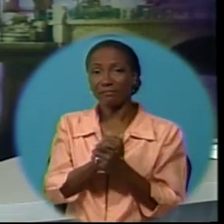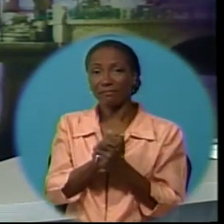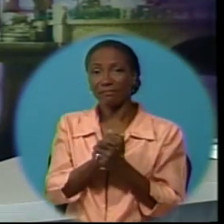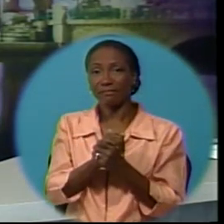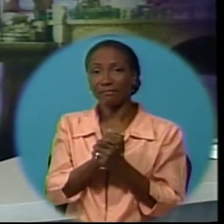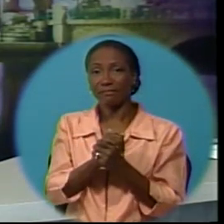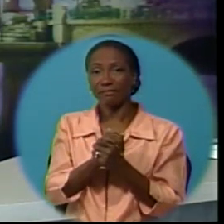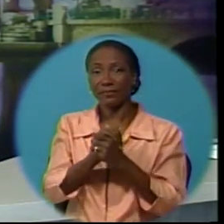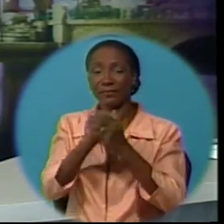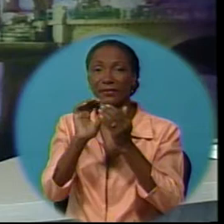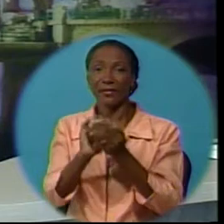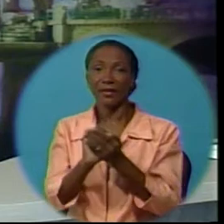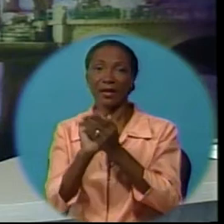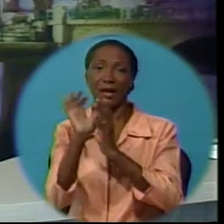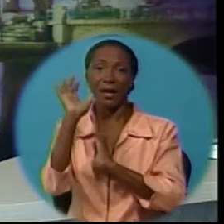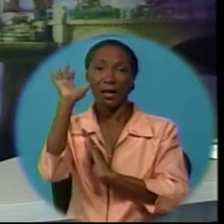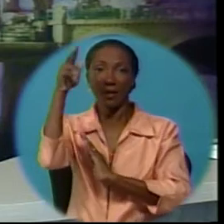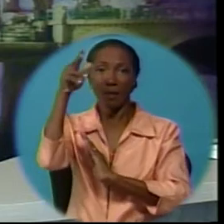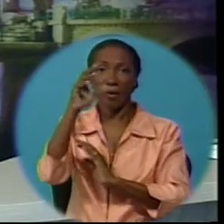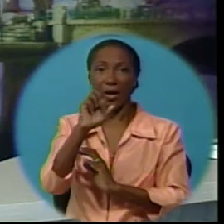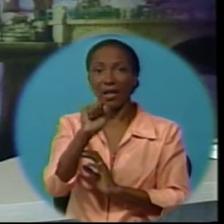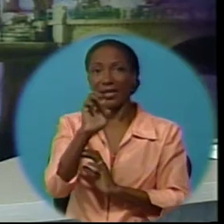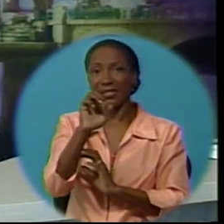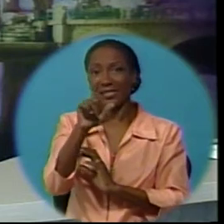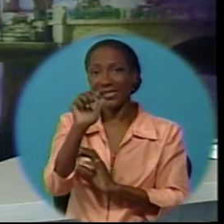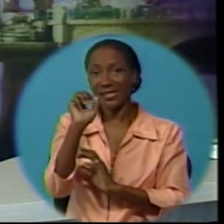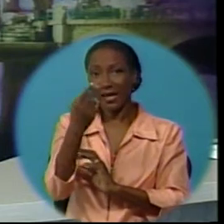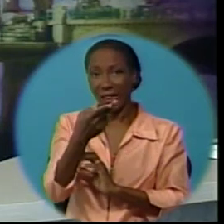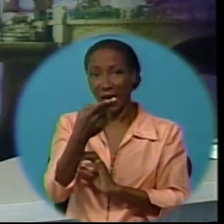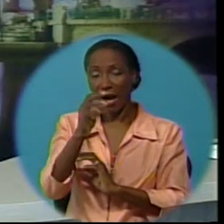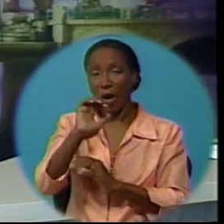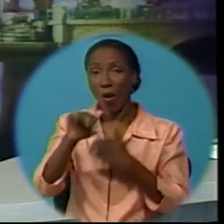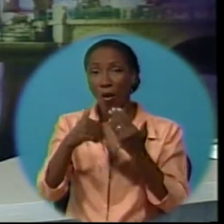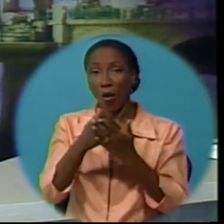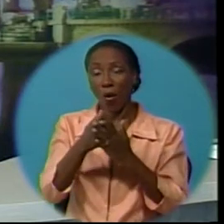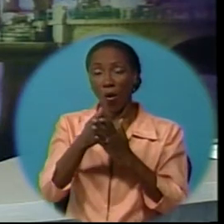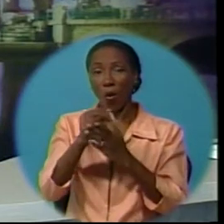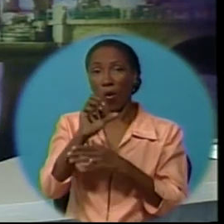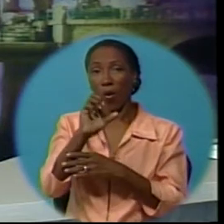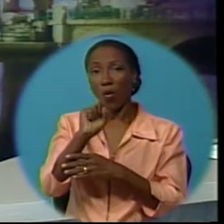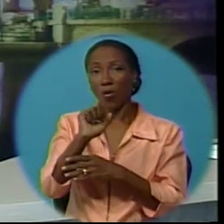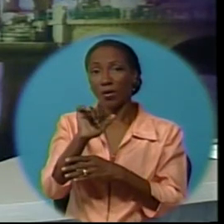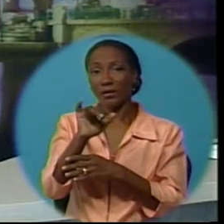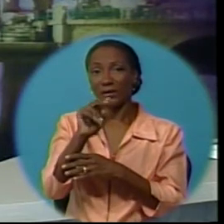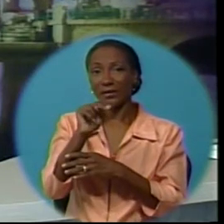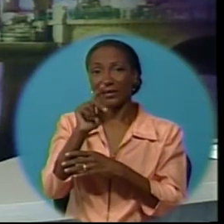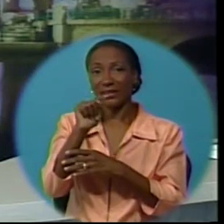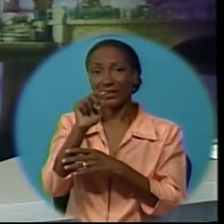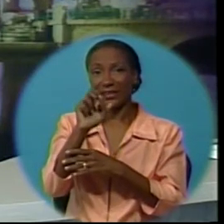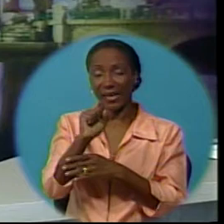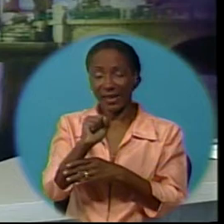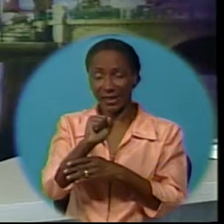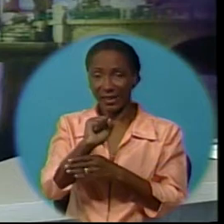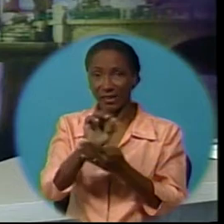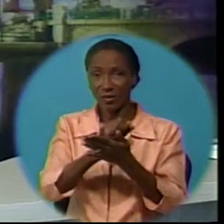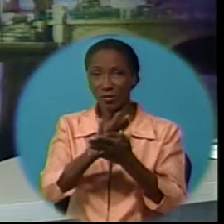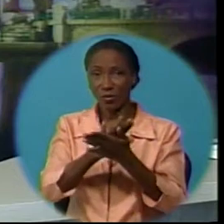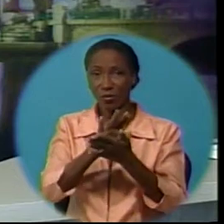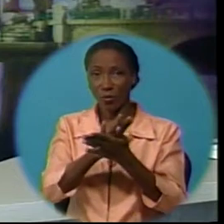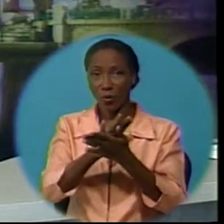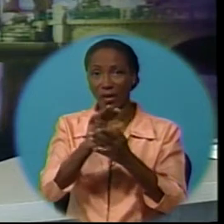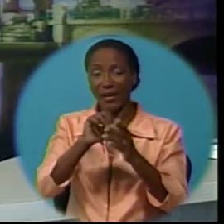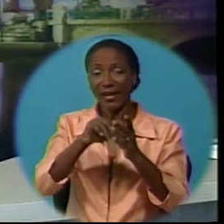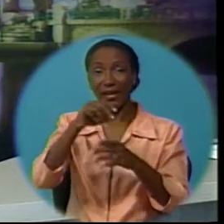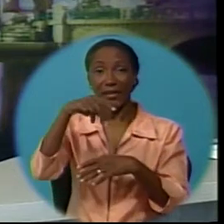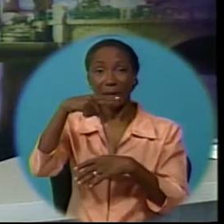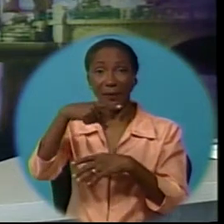On to netball, Sela and All Saints won their games today in the round-robin action of the Pine Hill Dairy Primary Schools competition.